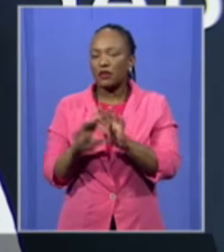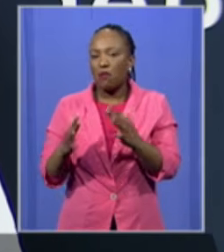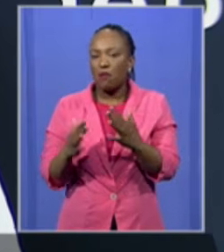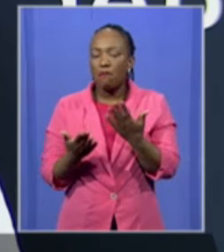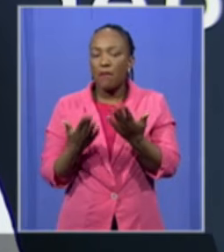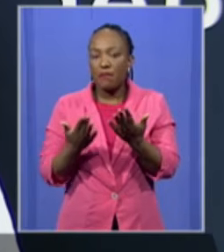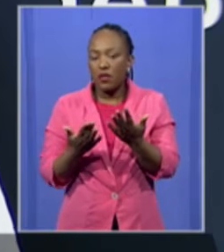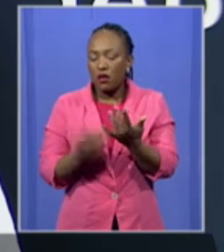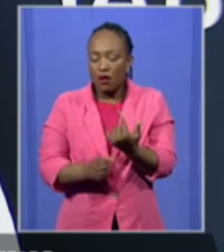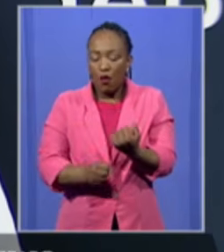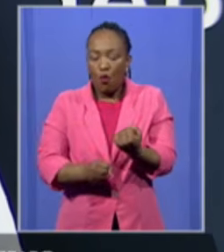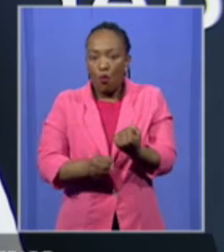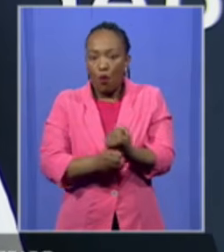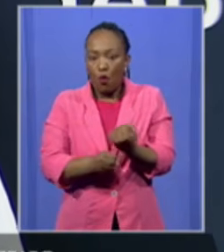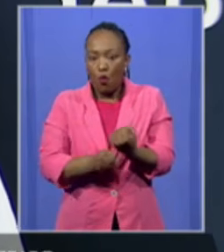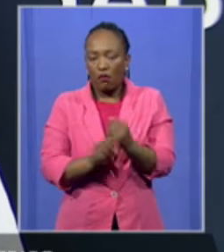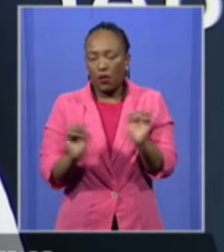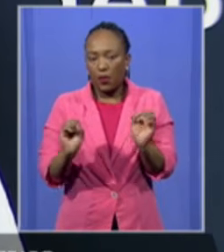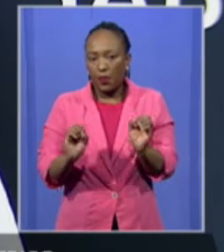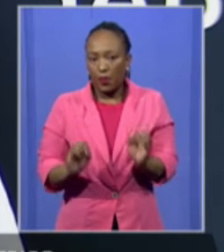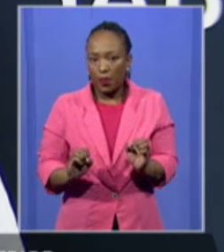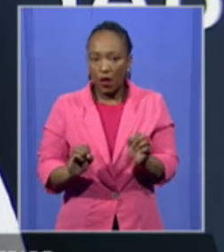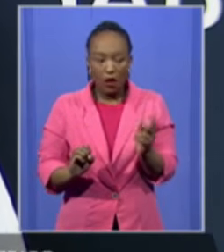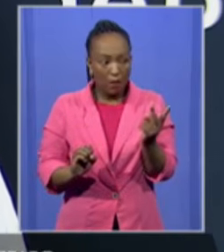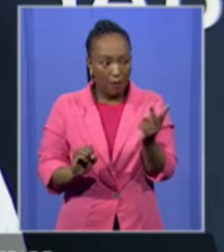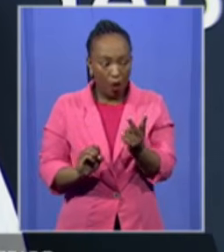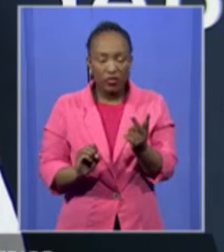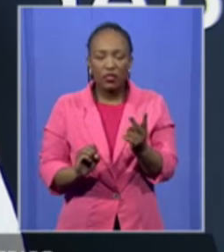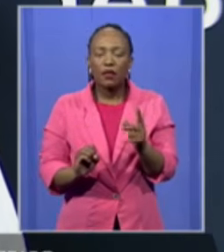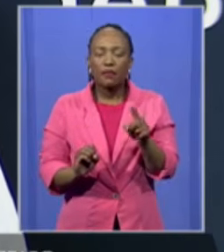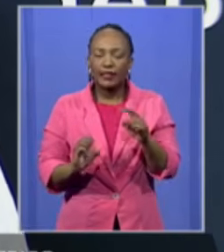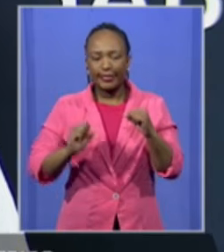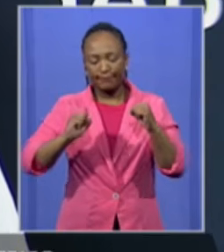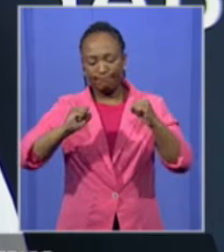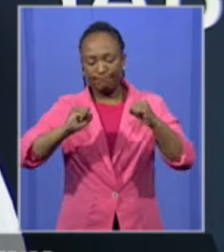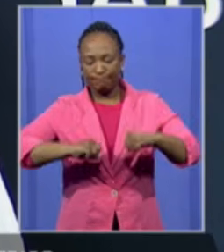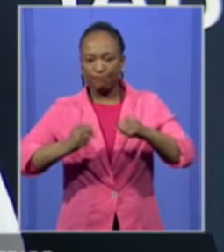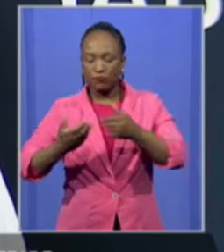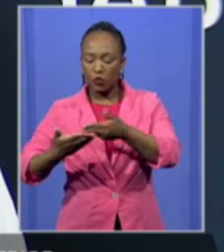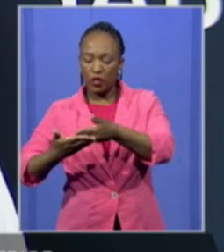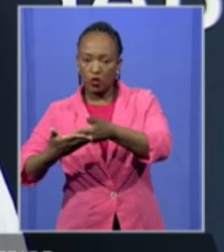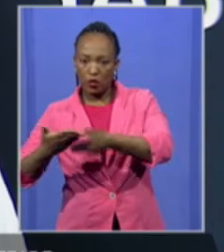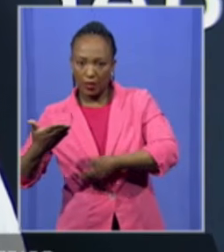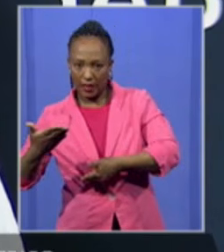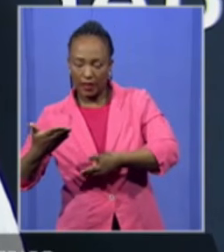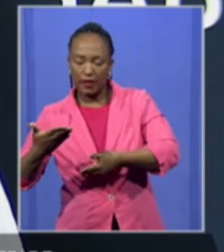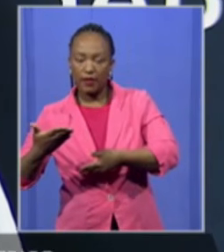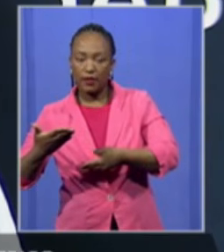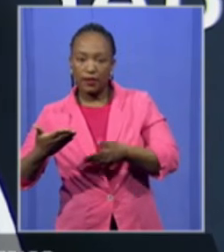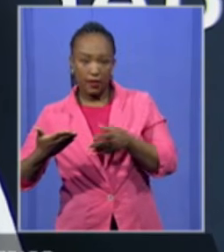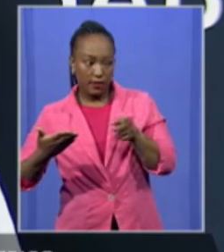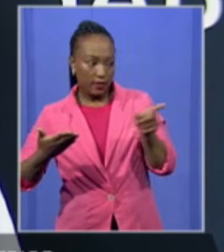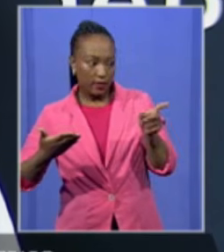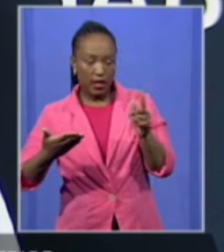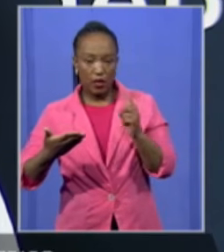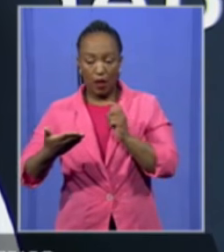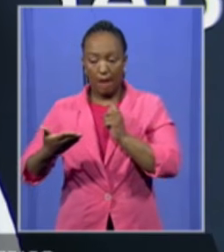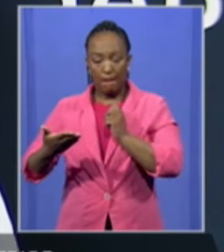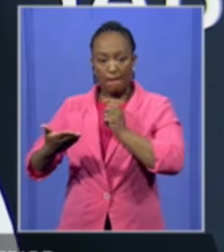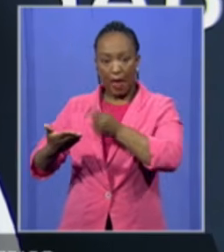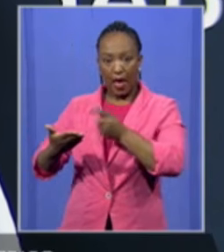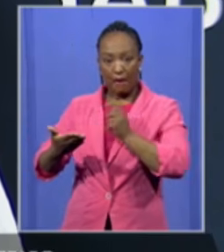eleng hore ba dumellana tokomaneng eo kaofela bona. Ha ba qeta ho dumellana ho yona hore o tla mo lefa ba tla mo lefa